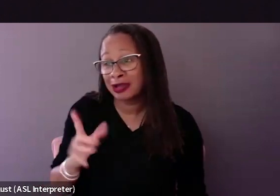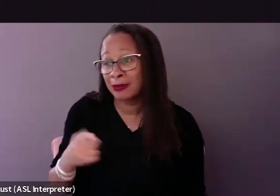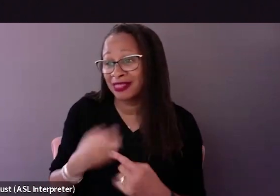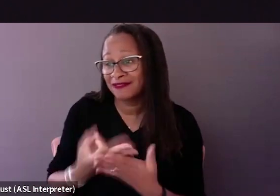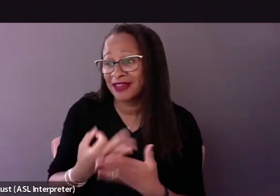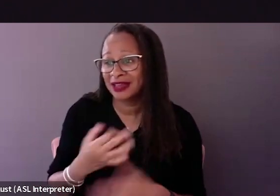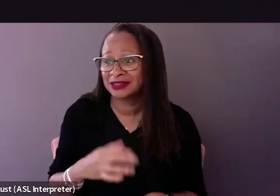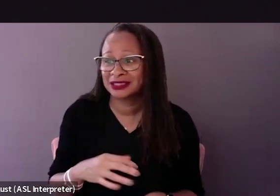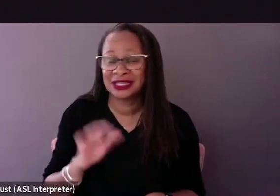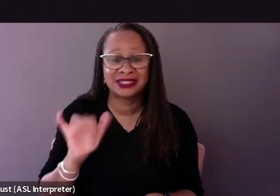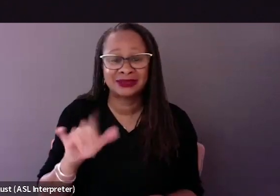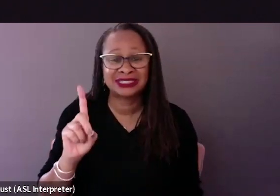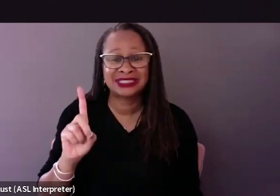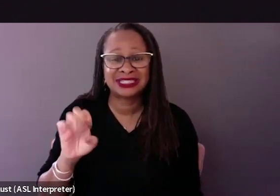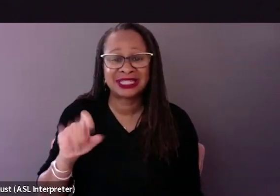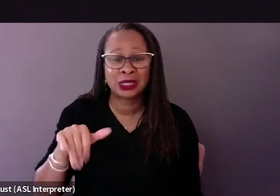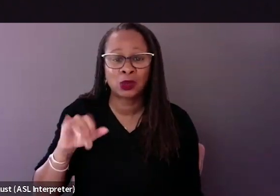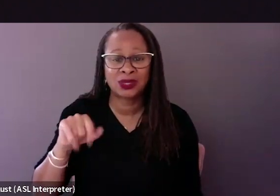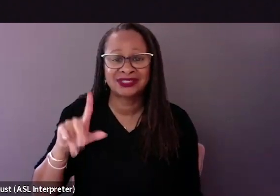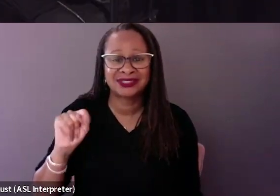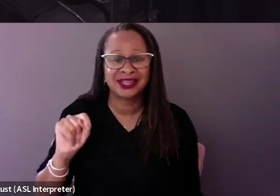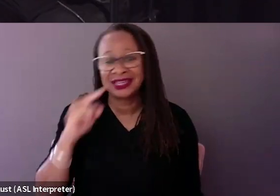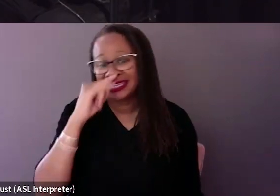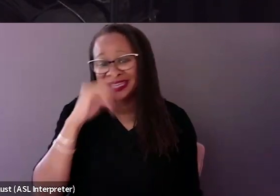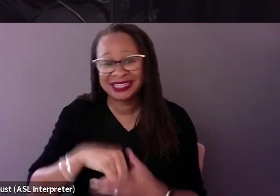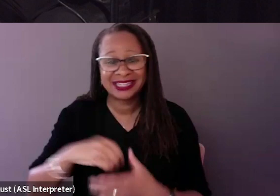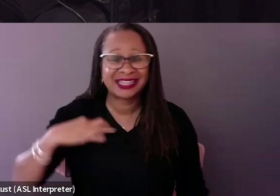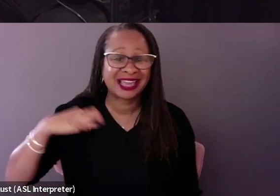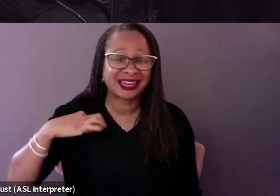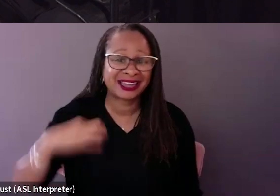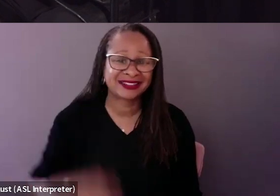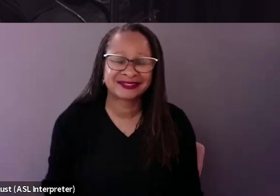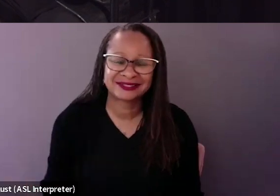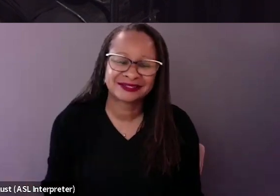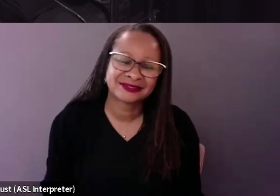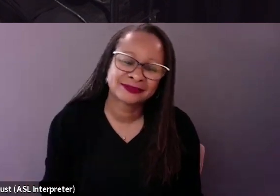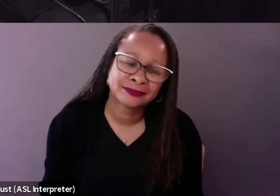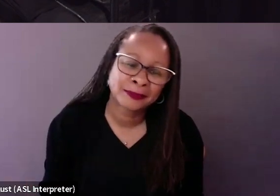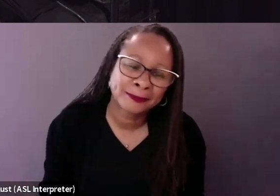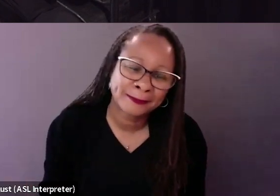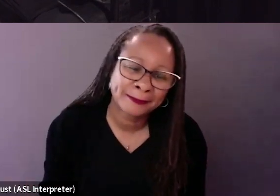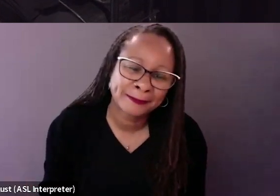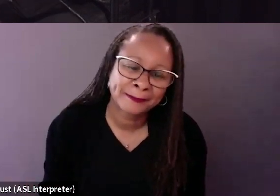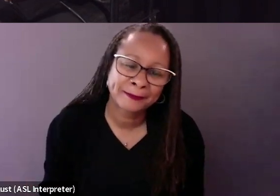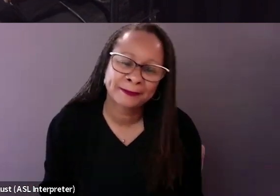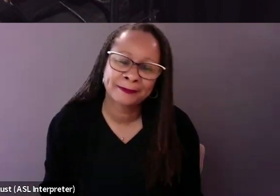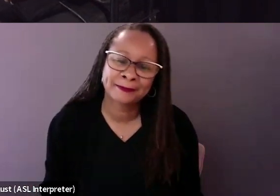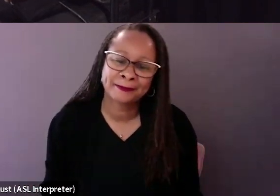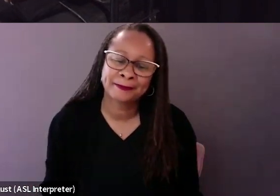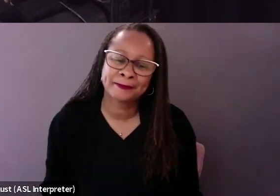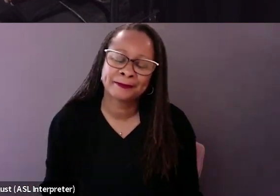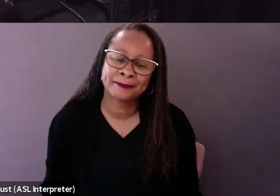a delinquent kid in Canada. Mm-hmm. So the childhood is what we form our beliefs. It's all about the childhood.